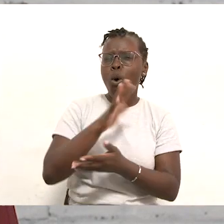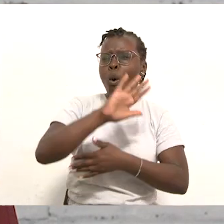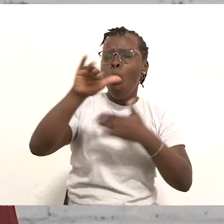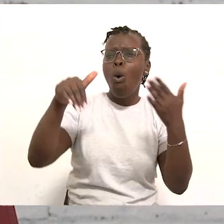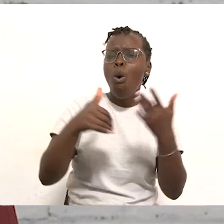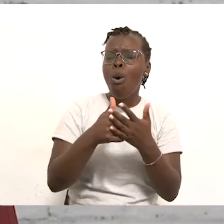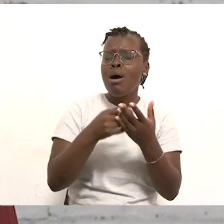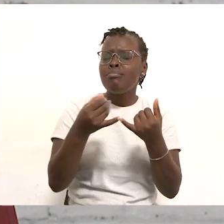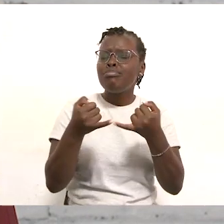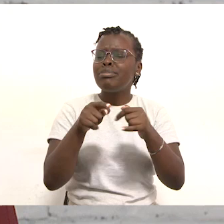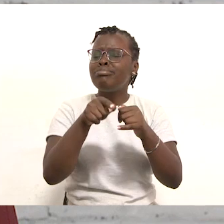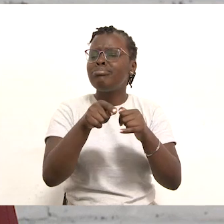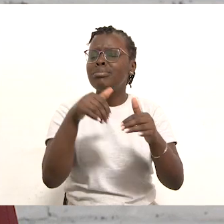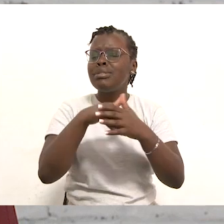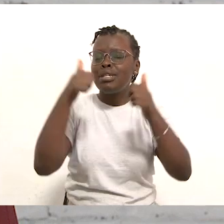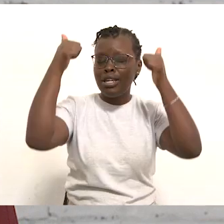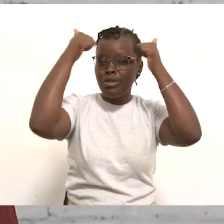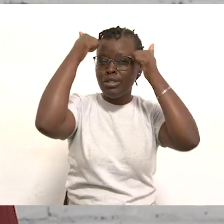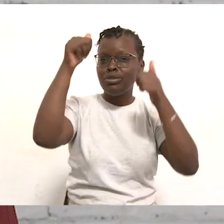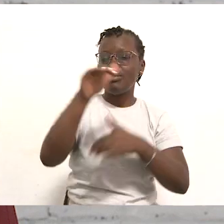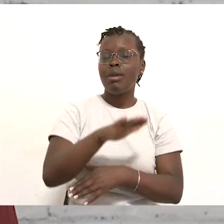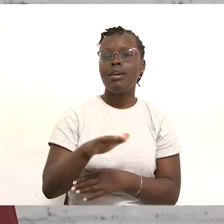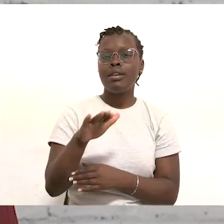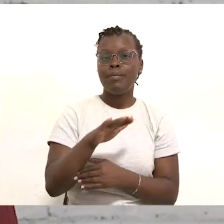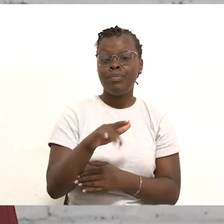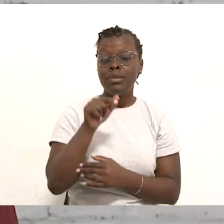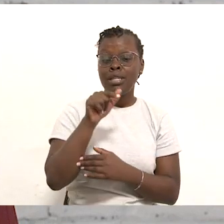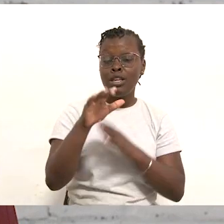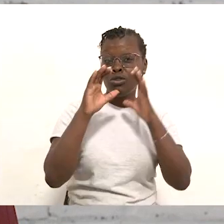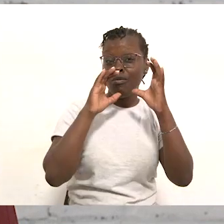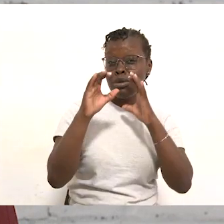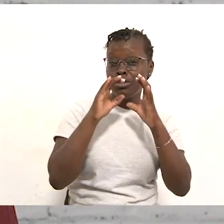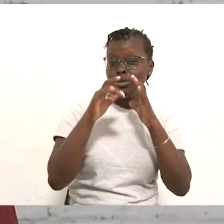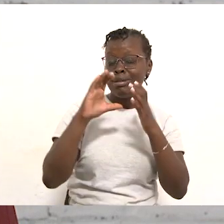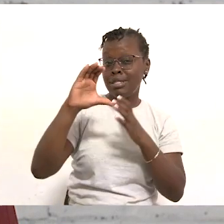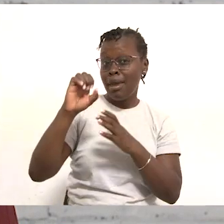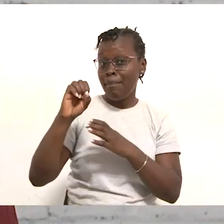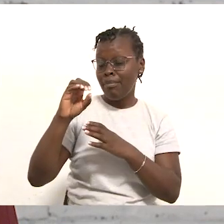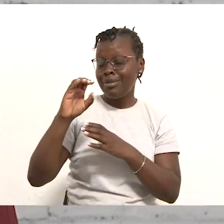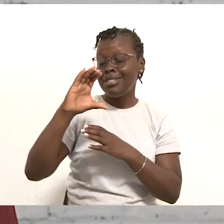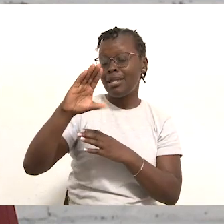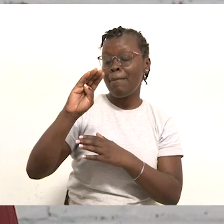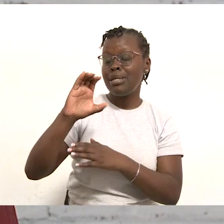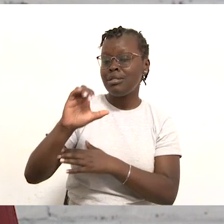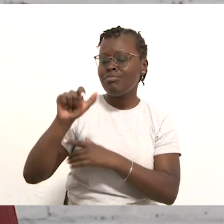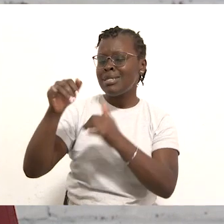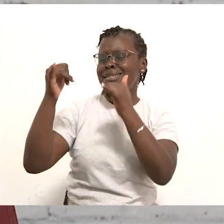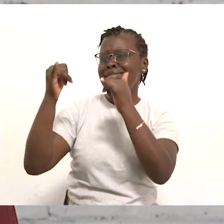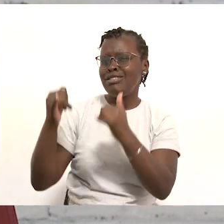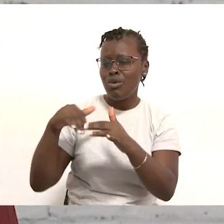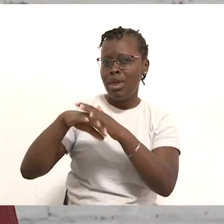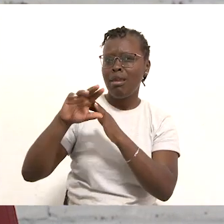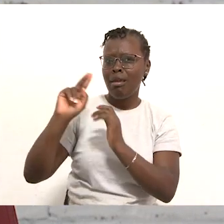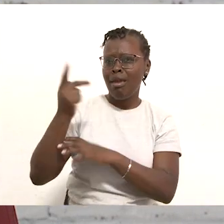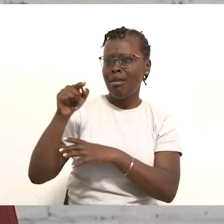carry out reform in the entire education sector. The competency-based curriculum, or CBC, is relatively new to Kenya, having